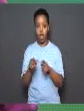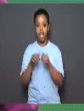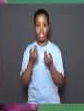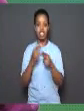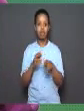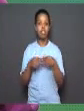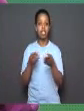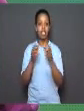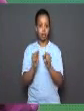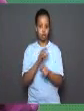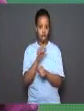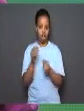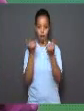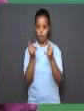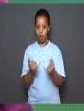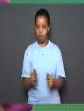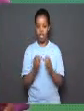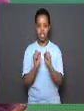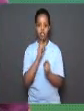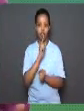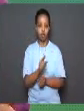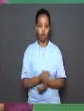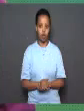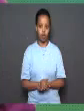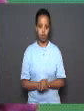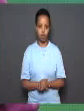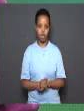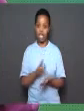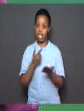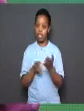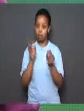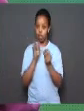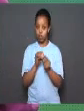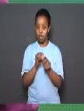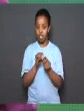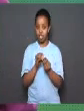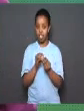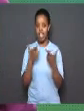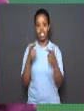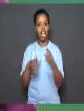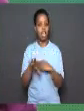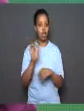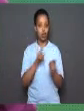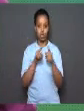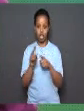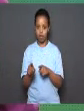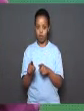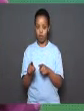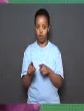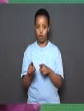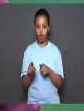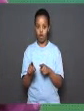and classify them. You even had a chance to act as